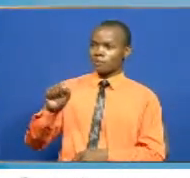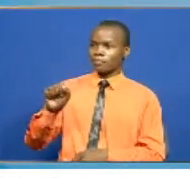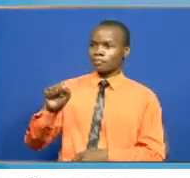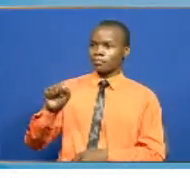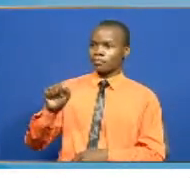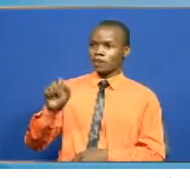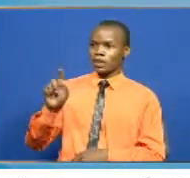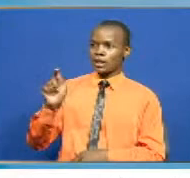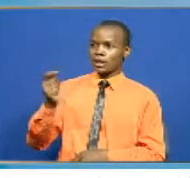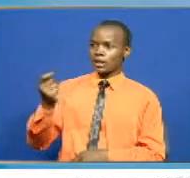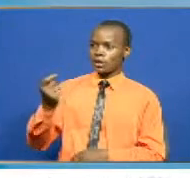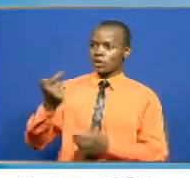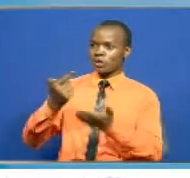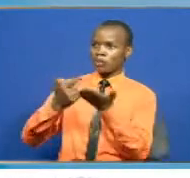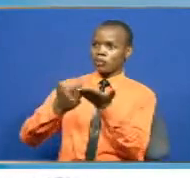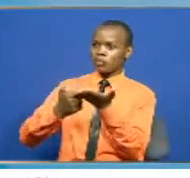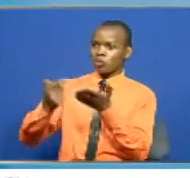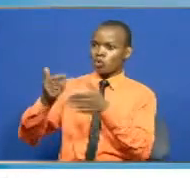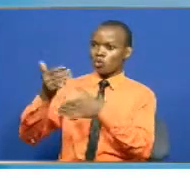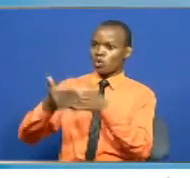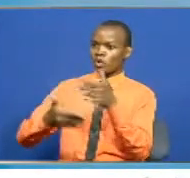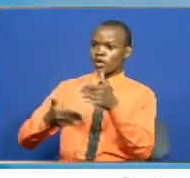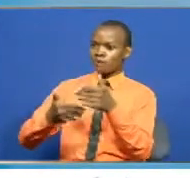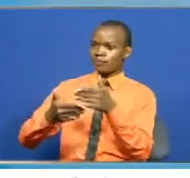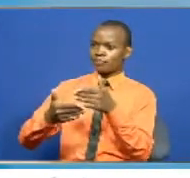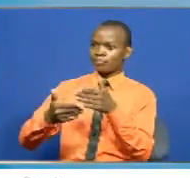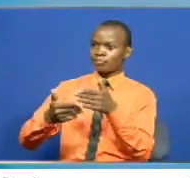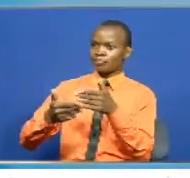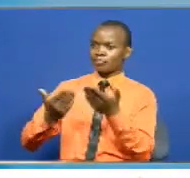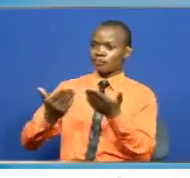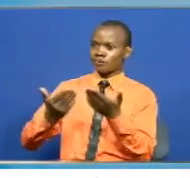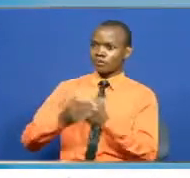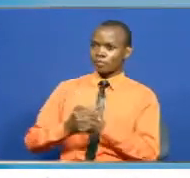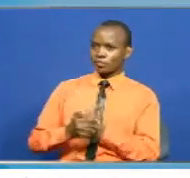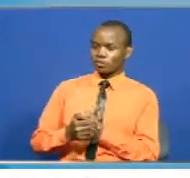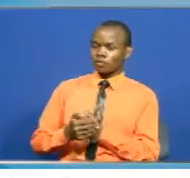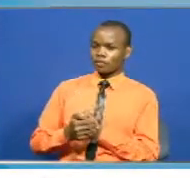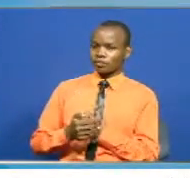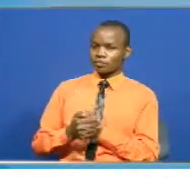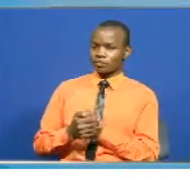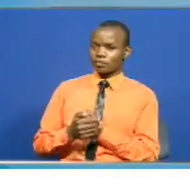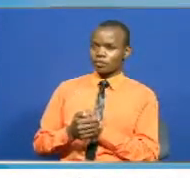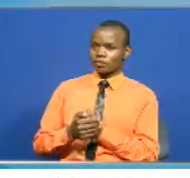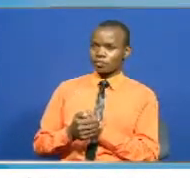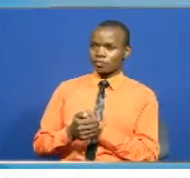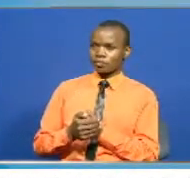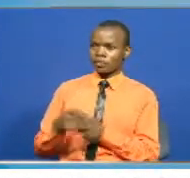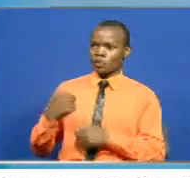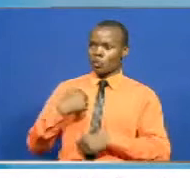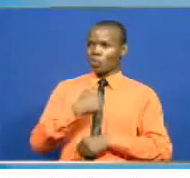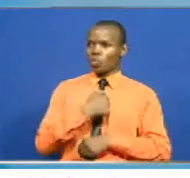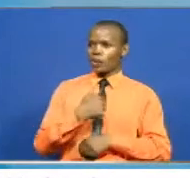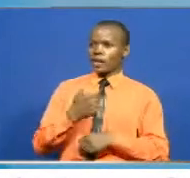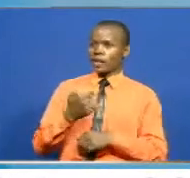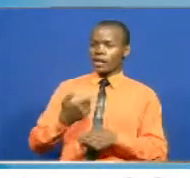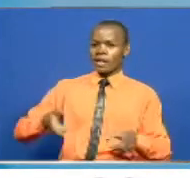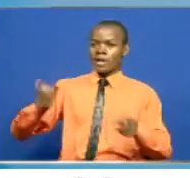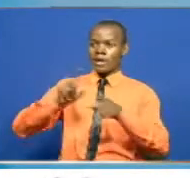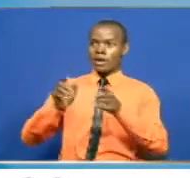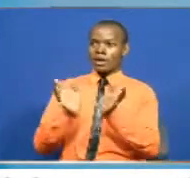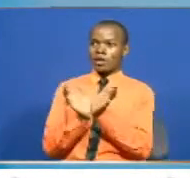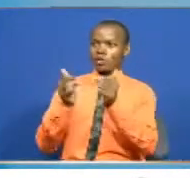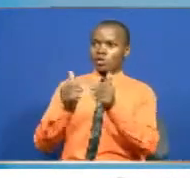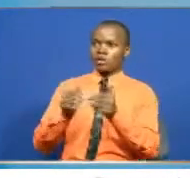this weekend we beefed up our coaching our coaching team by adding Coach Liz Miles. Coach